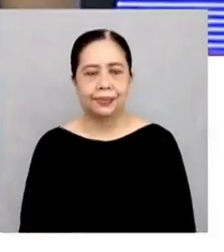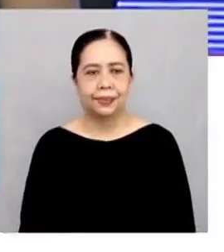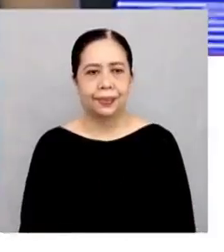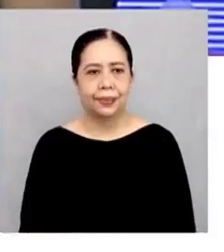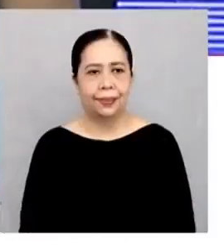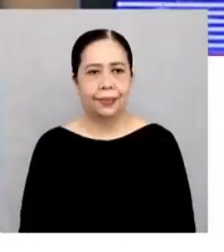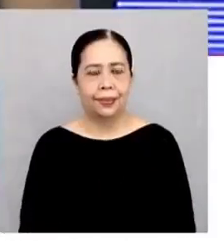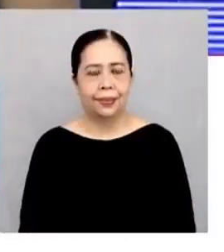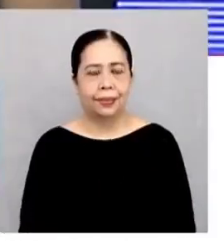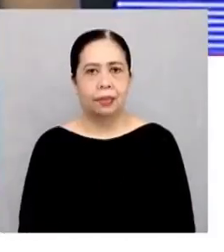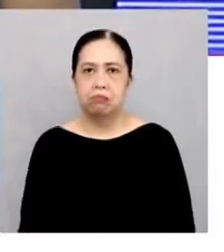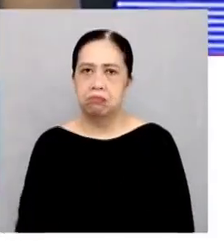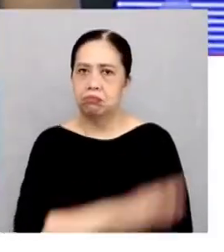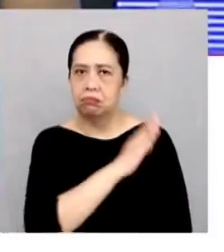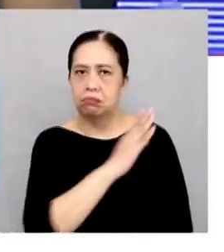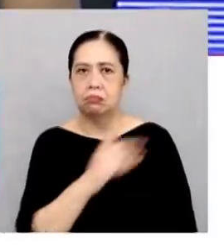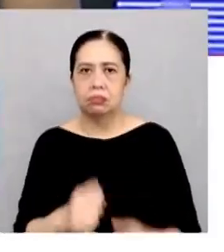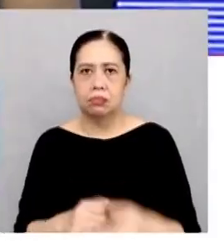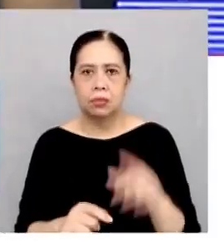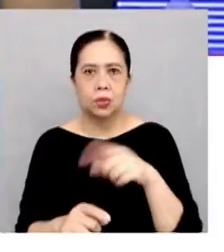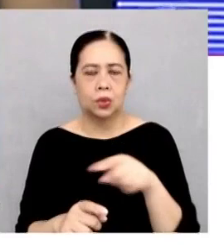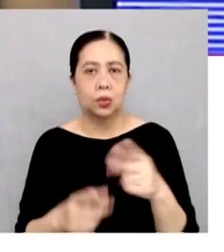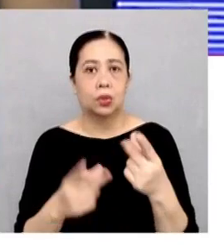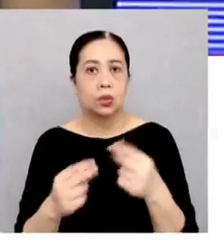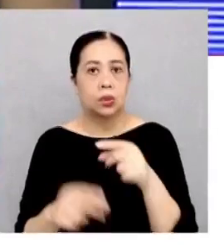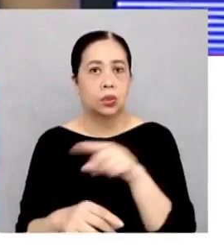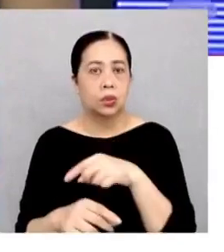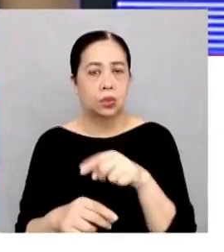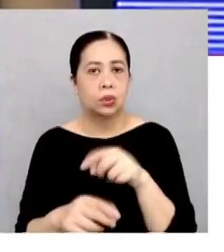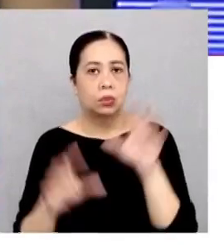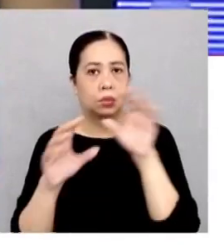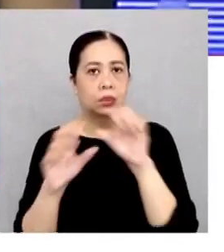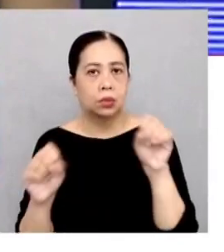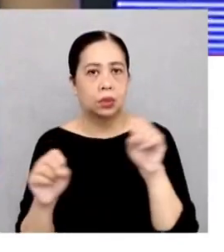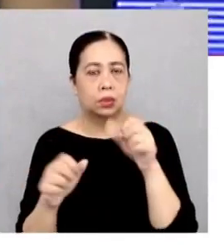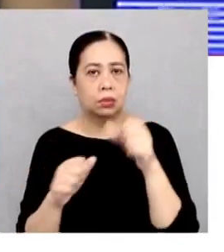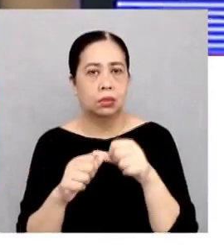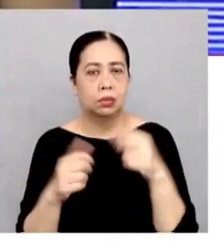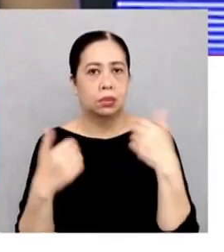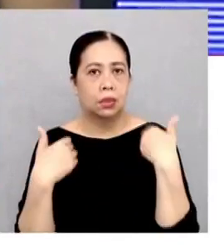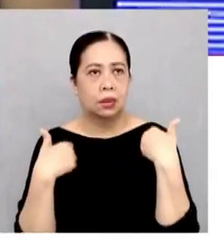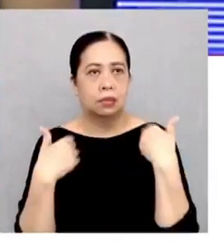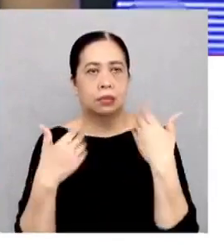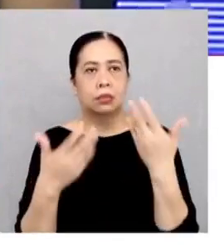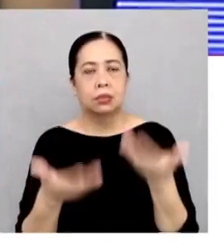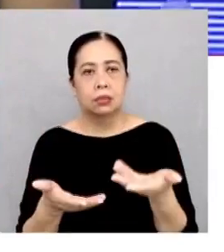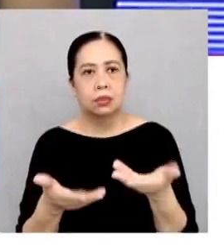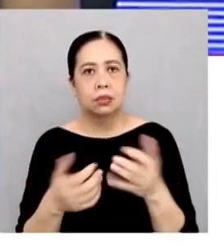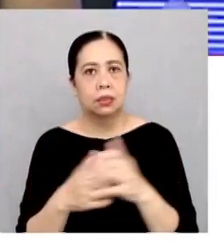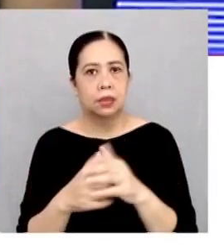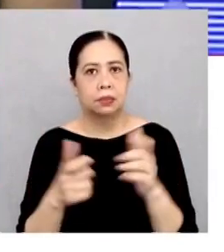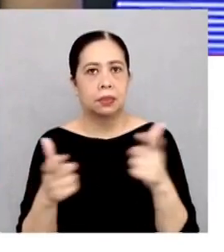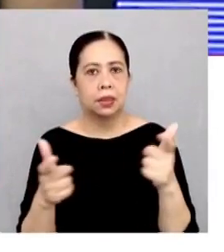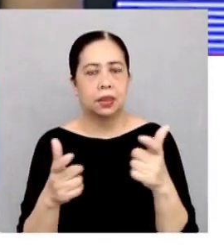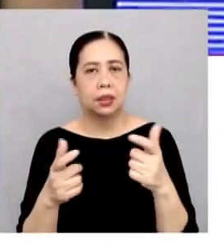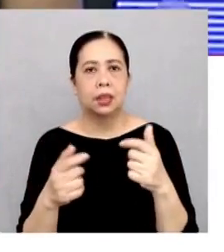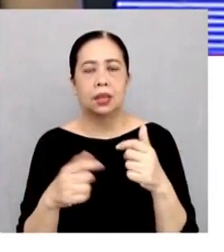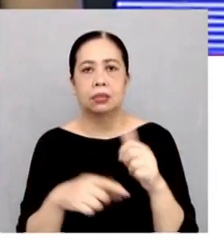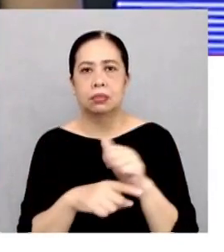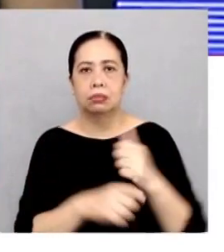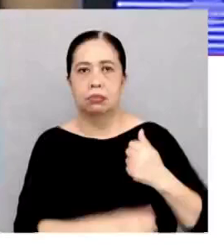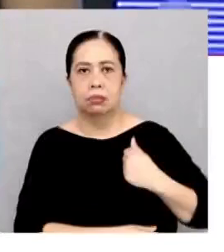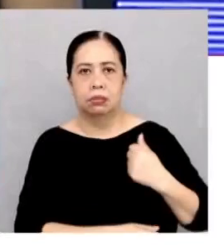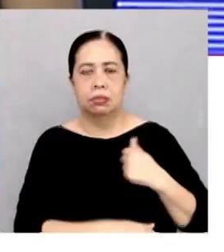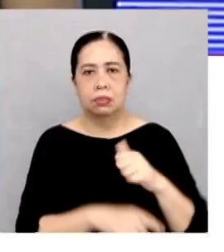Very courageous and brave yung ginawa ng ating presidente, given that of course no, itong biggest military exercise right